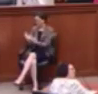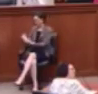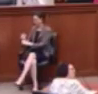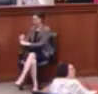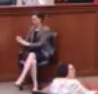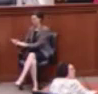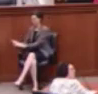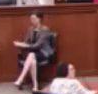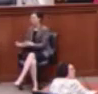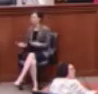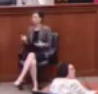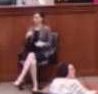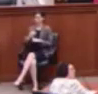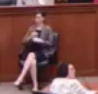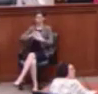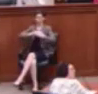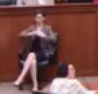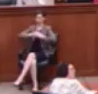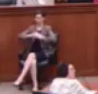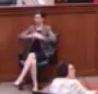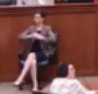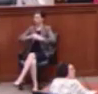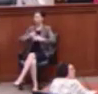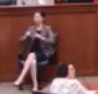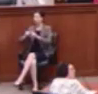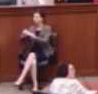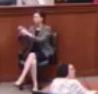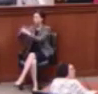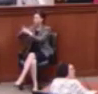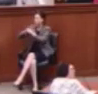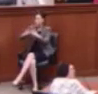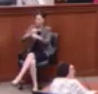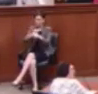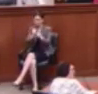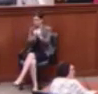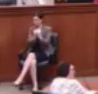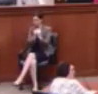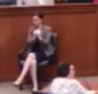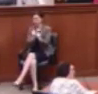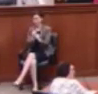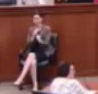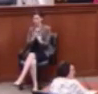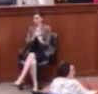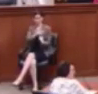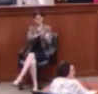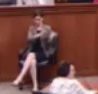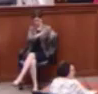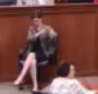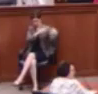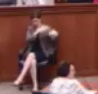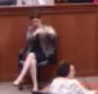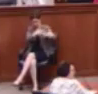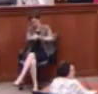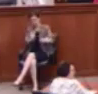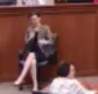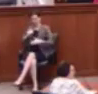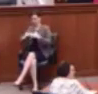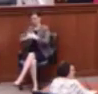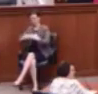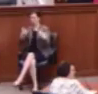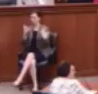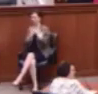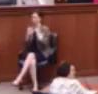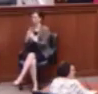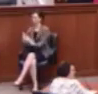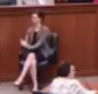working in these regions together, it provides even greater opportunity to ensure that our pathways align, that we are supportive of the work that you're doing,